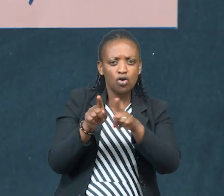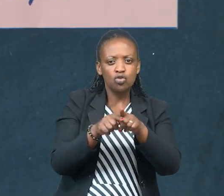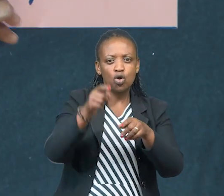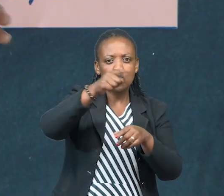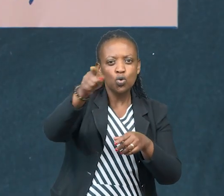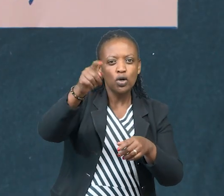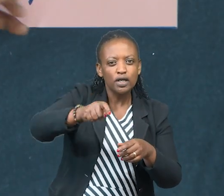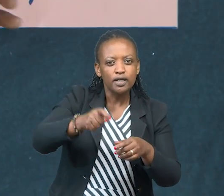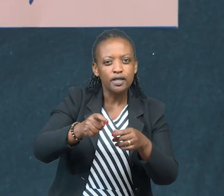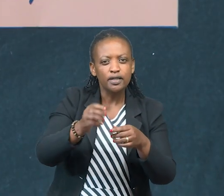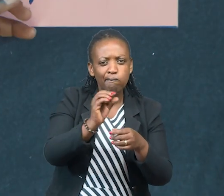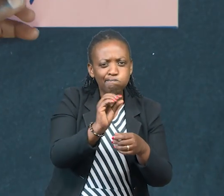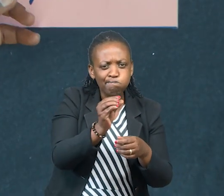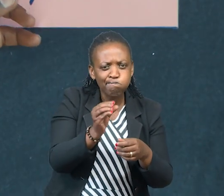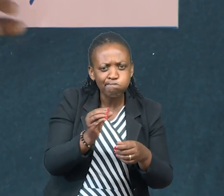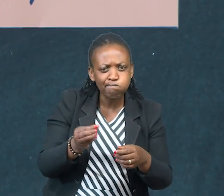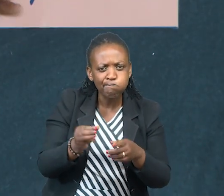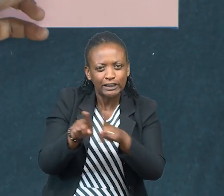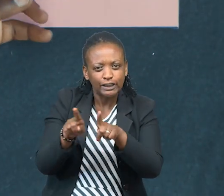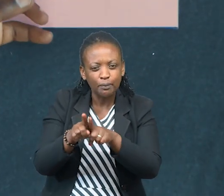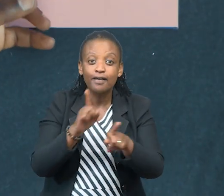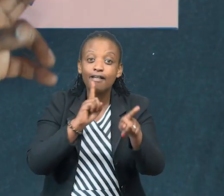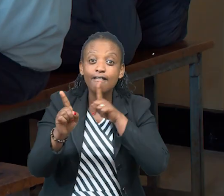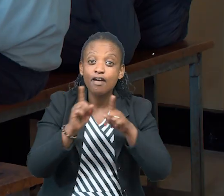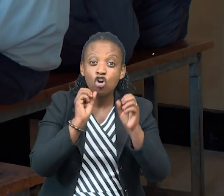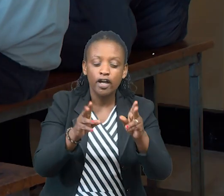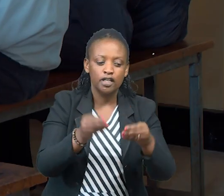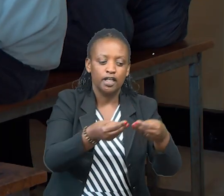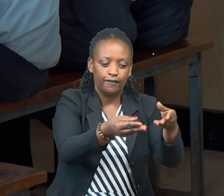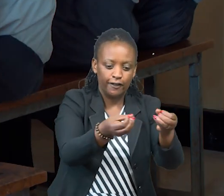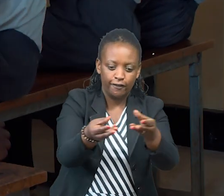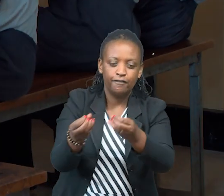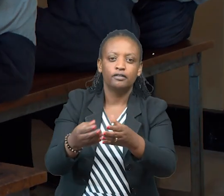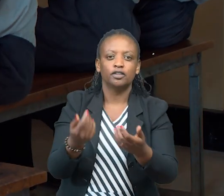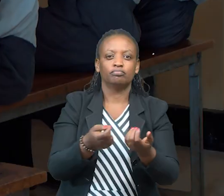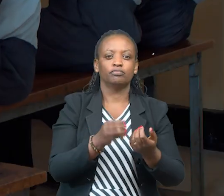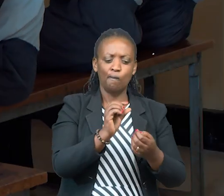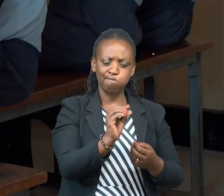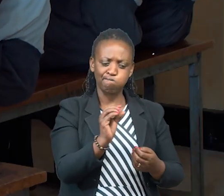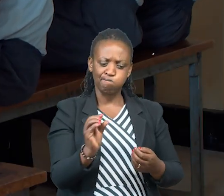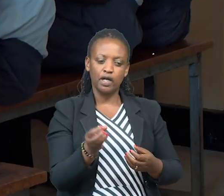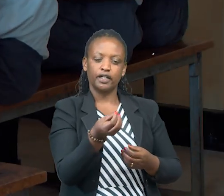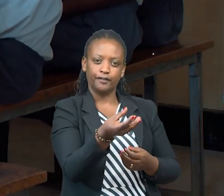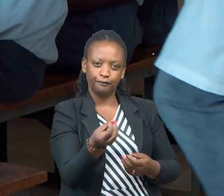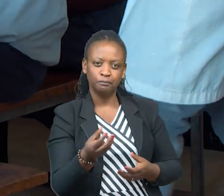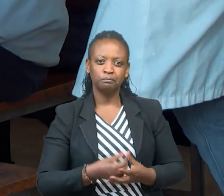also need the counters of the same. Okay, so let me give you the counters.